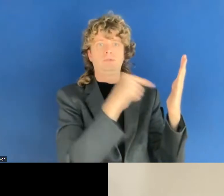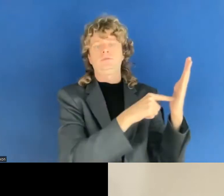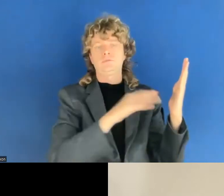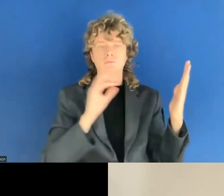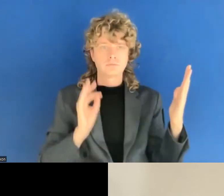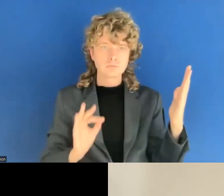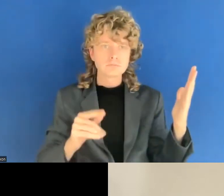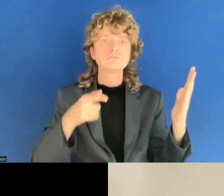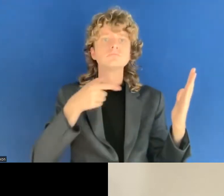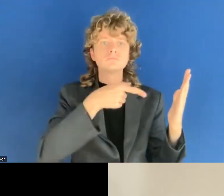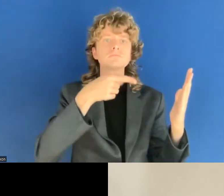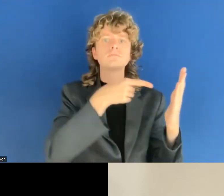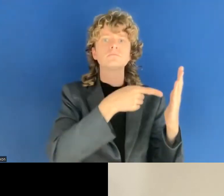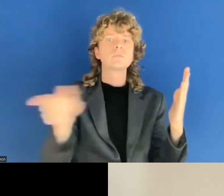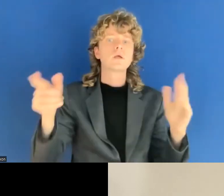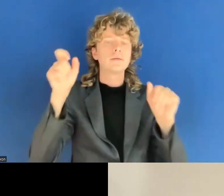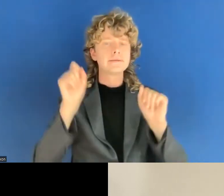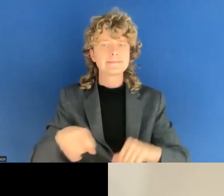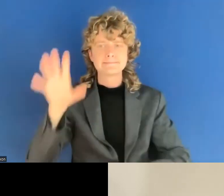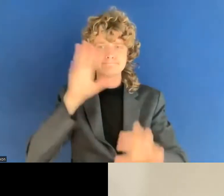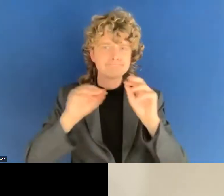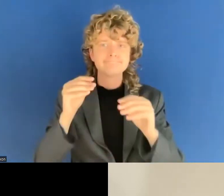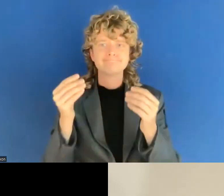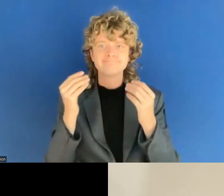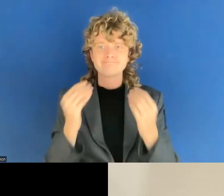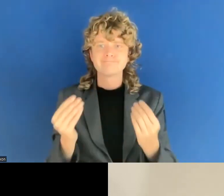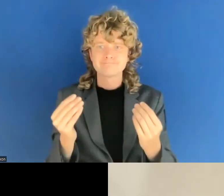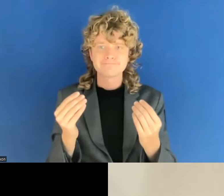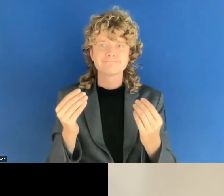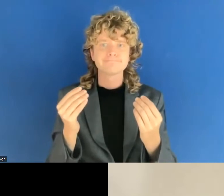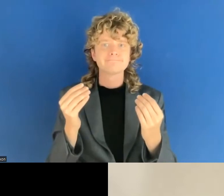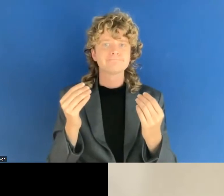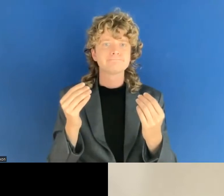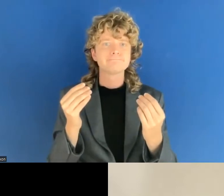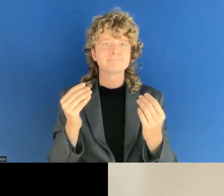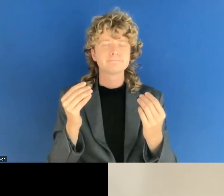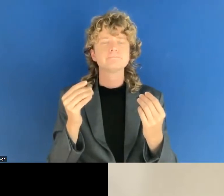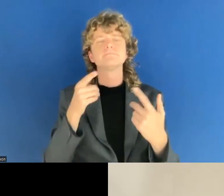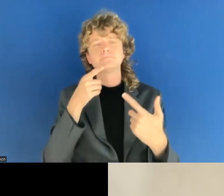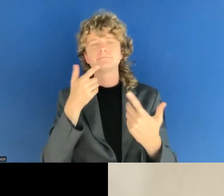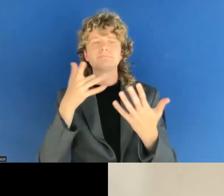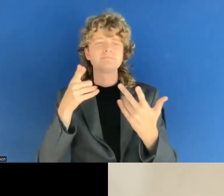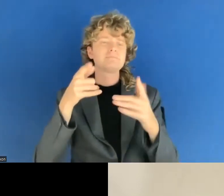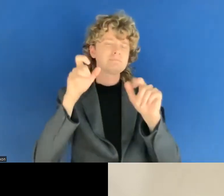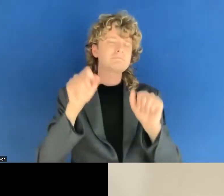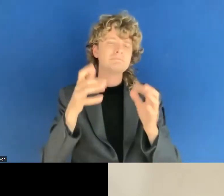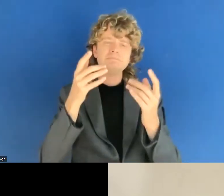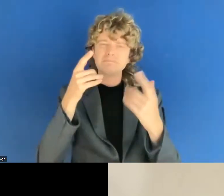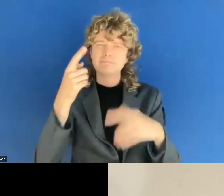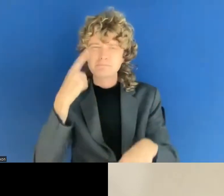questionnaire asking, are you doing a website? Yes, is the website, do the website have videos and